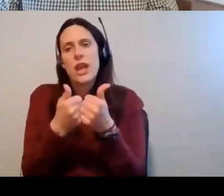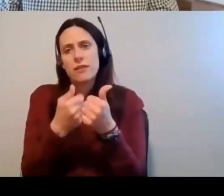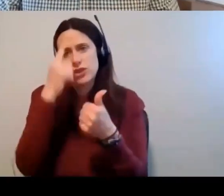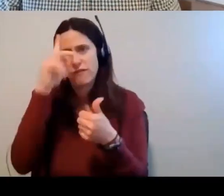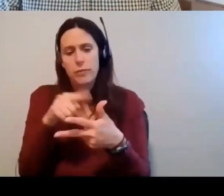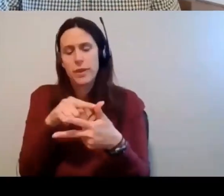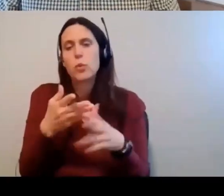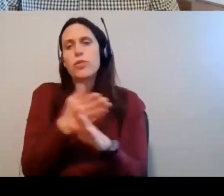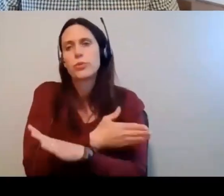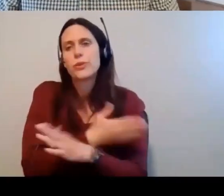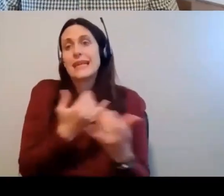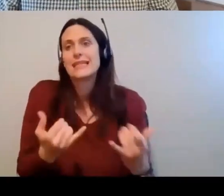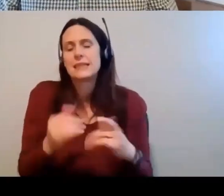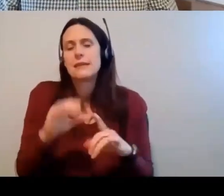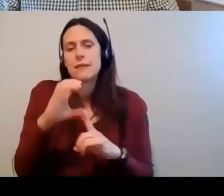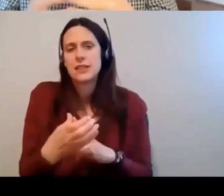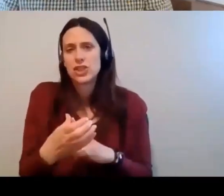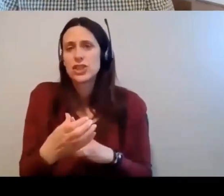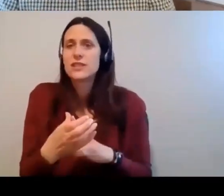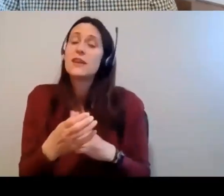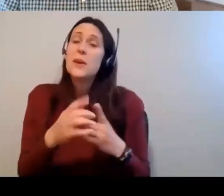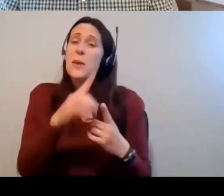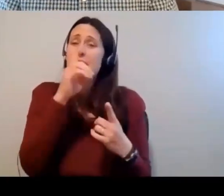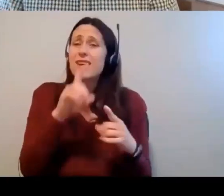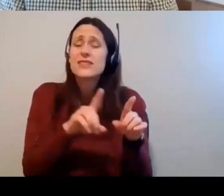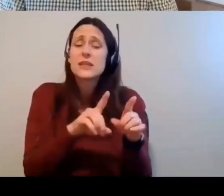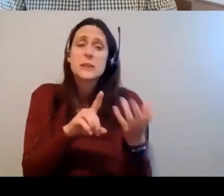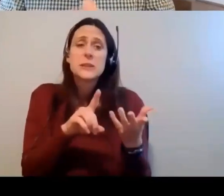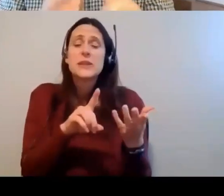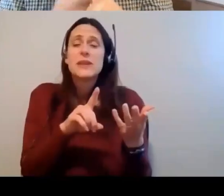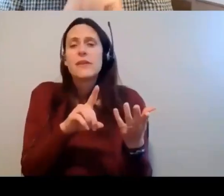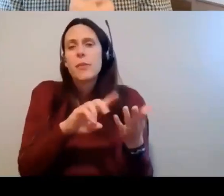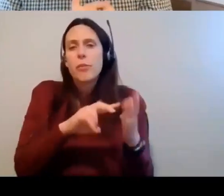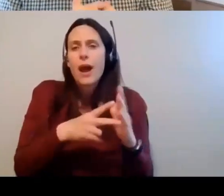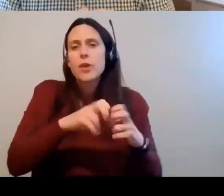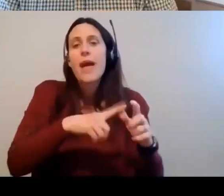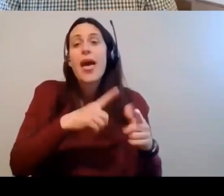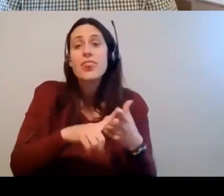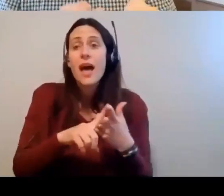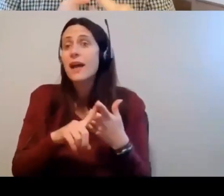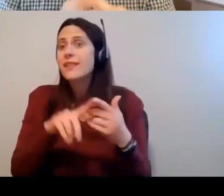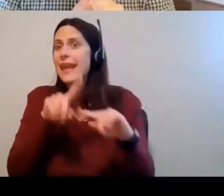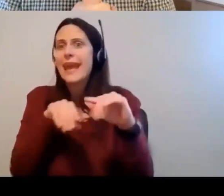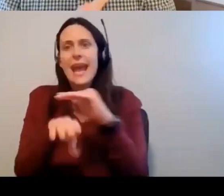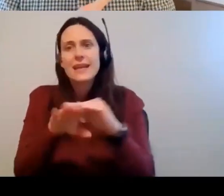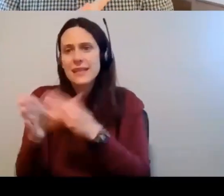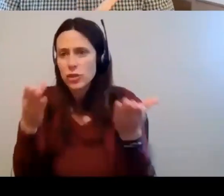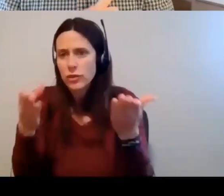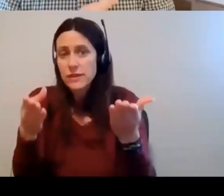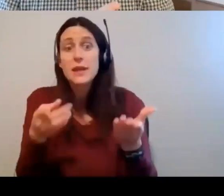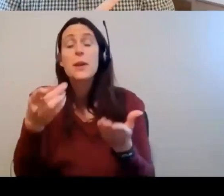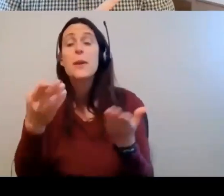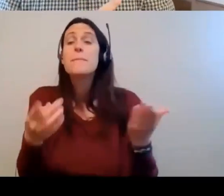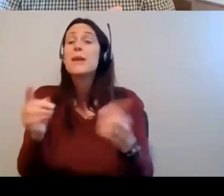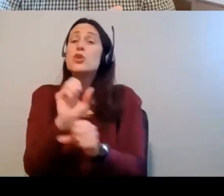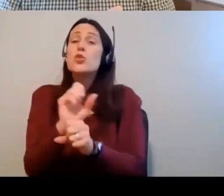of isolation, but also with access to services. So you may work with young people who had previously been seeing a therapist in person, being able to have